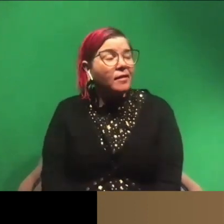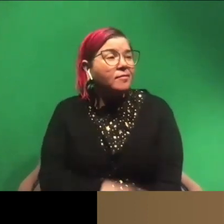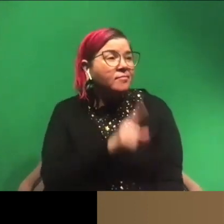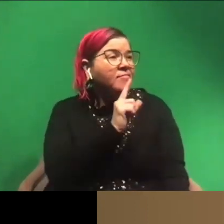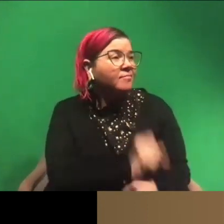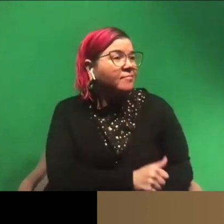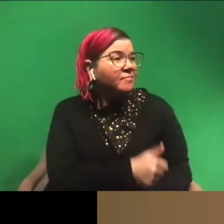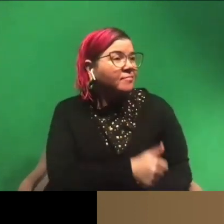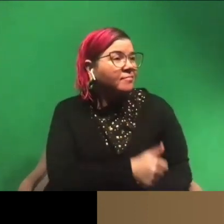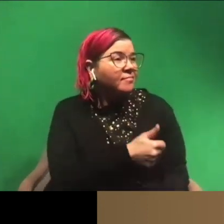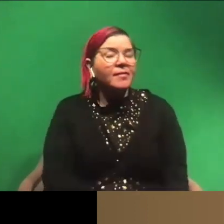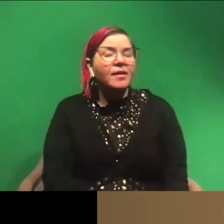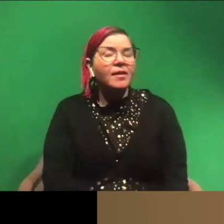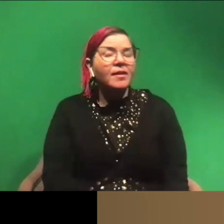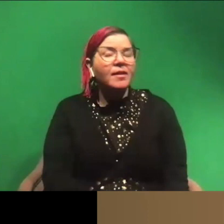so great.